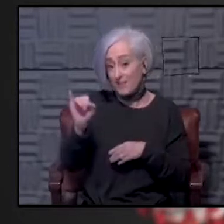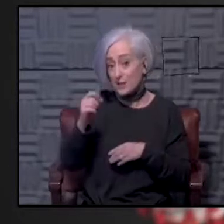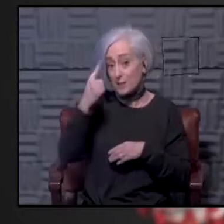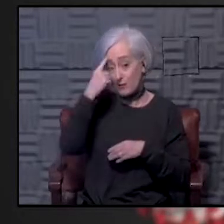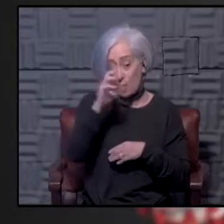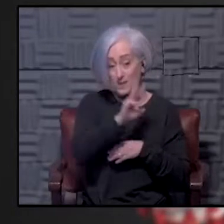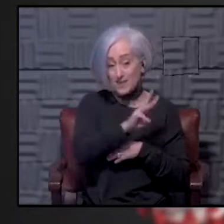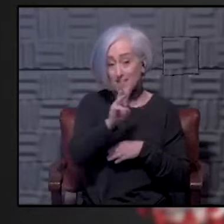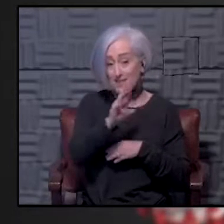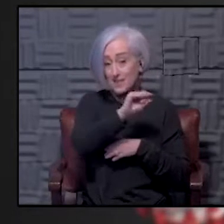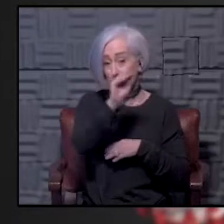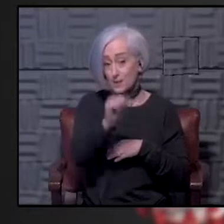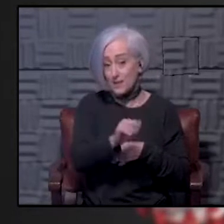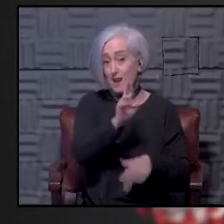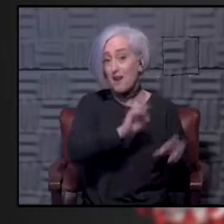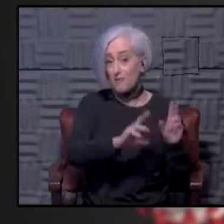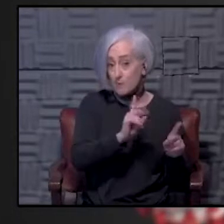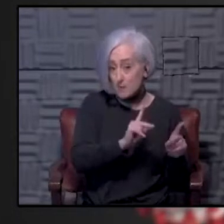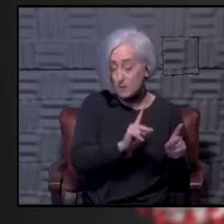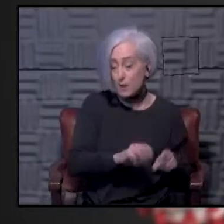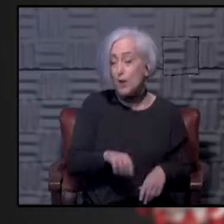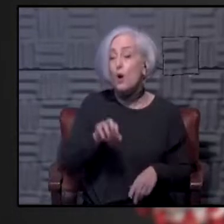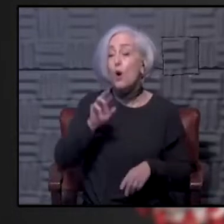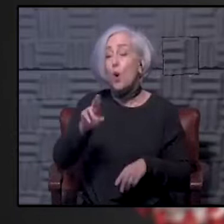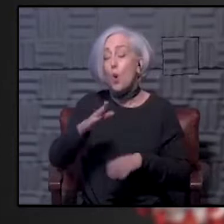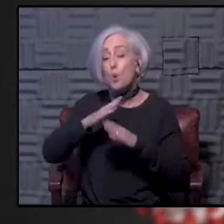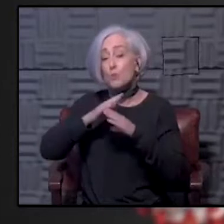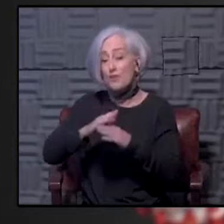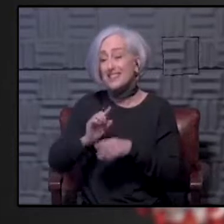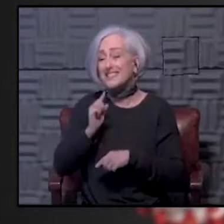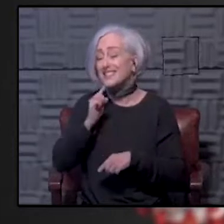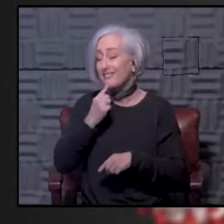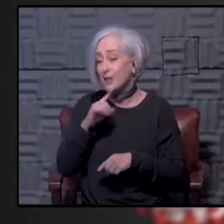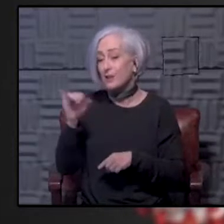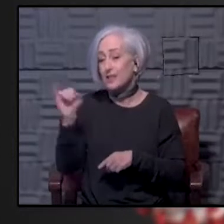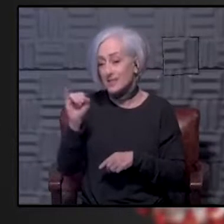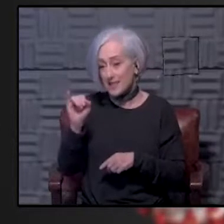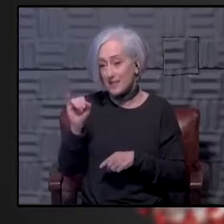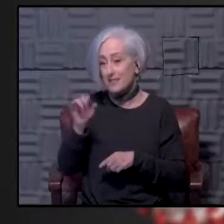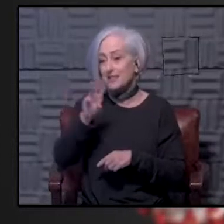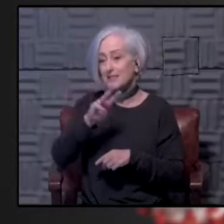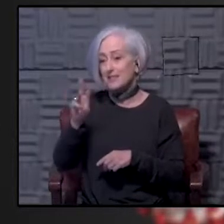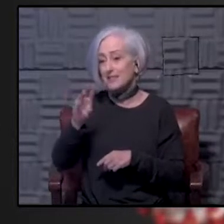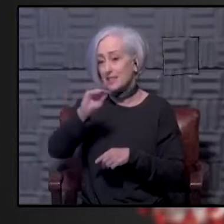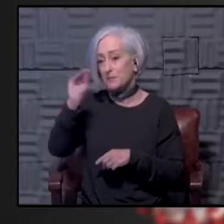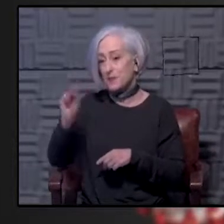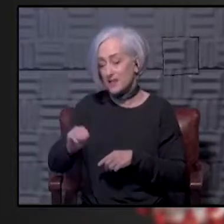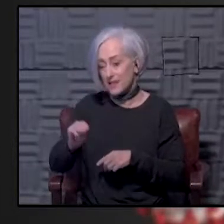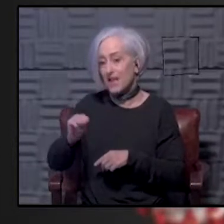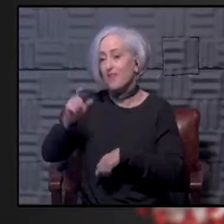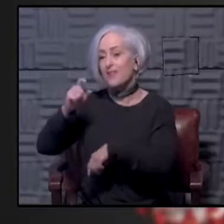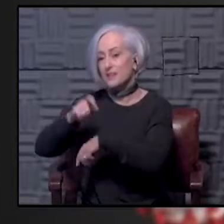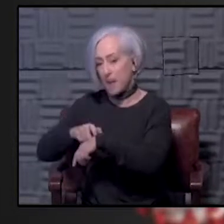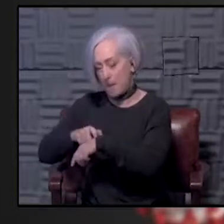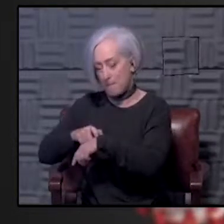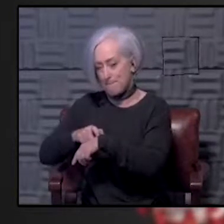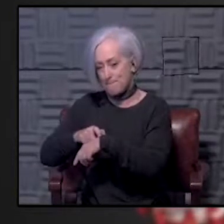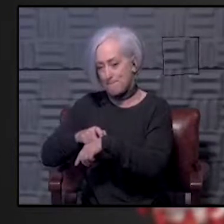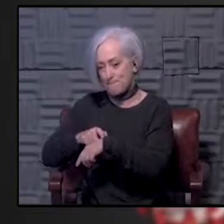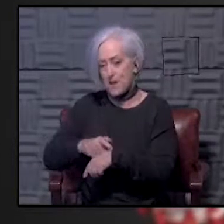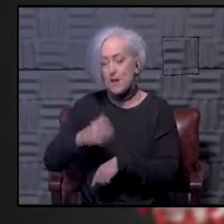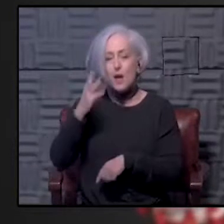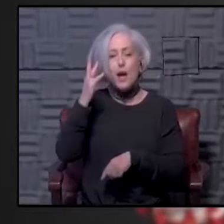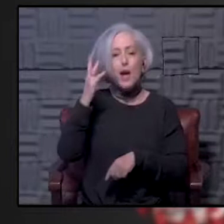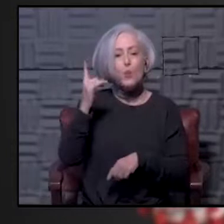66% of the people, or does it mean it prevents severe infection 66% of the time? And why is it more or less effective